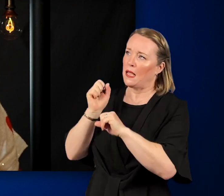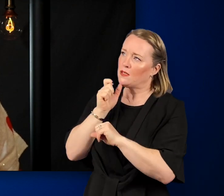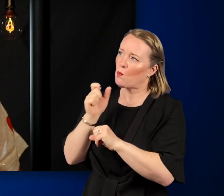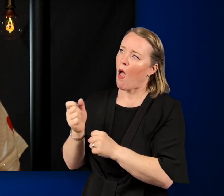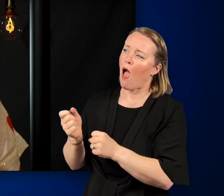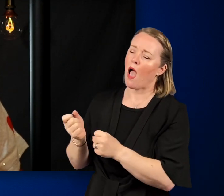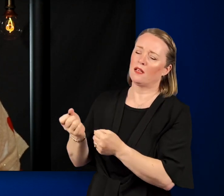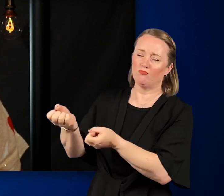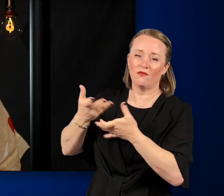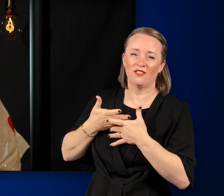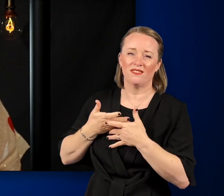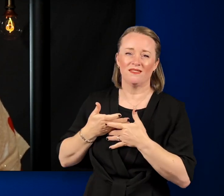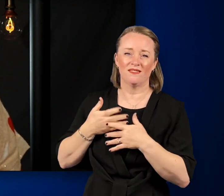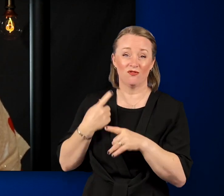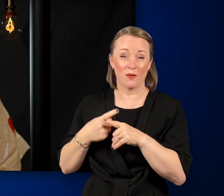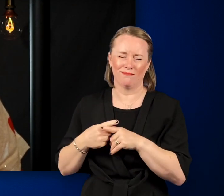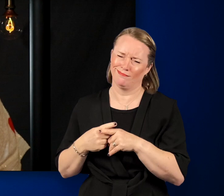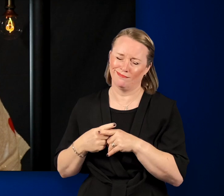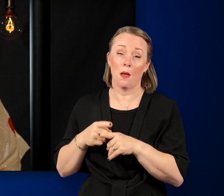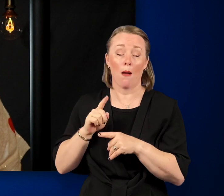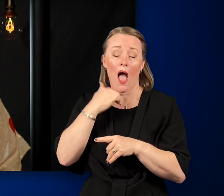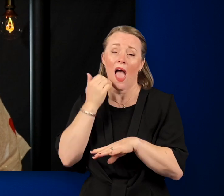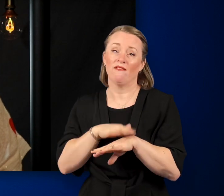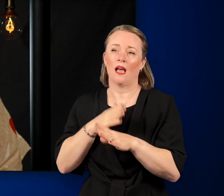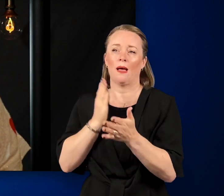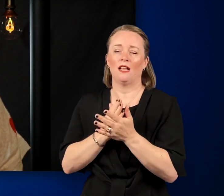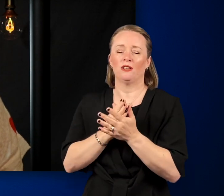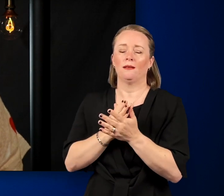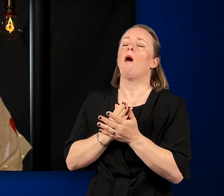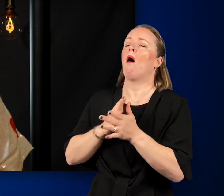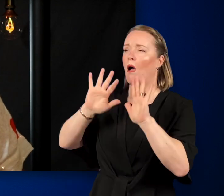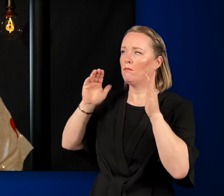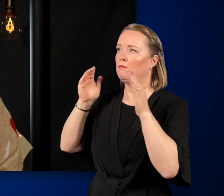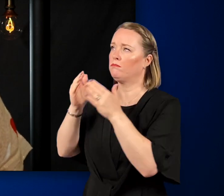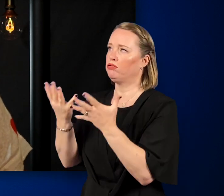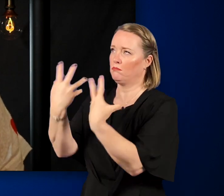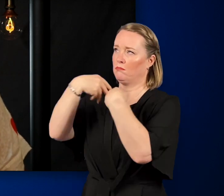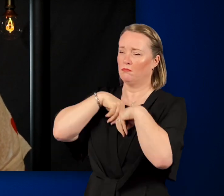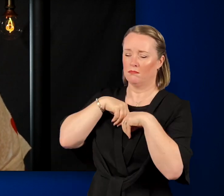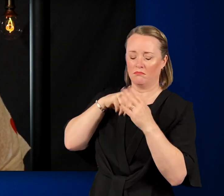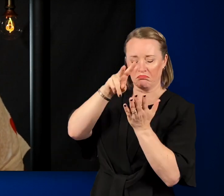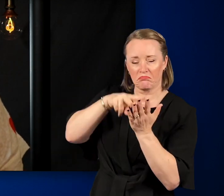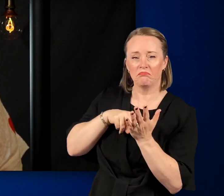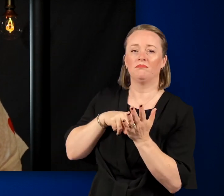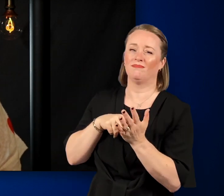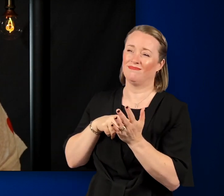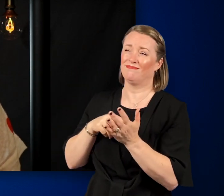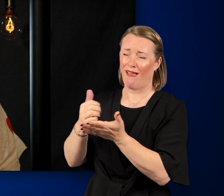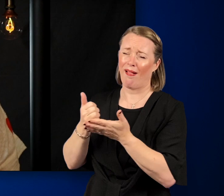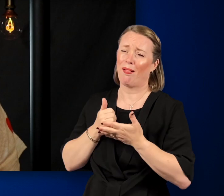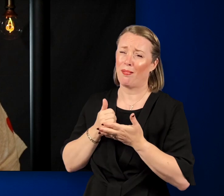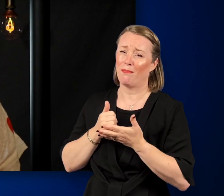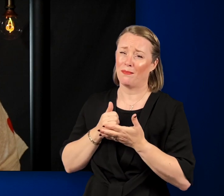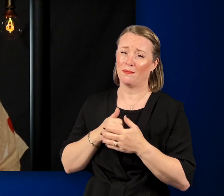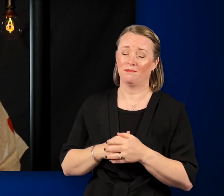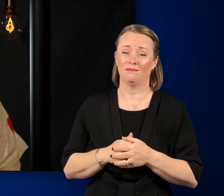do, it always does make a difference. So I would just urge you, whether it's for the first time